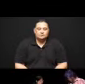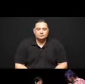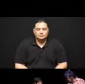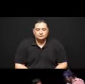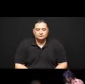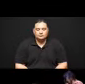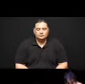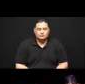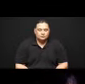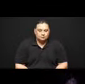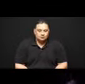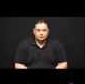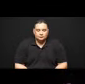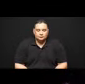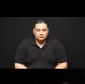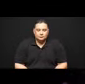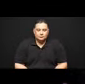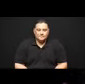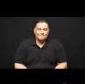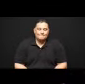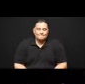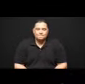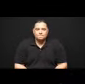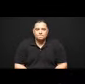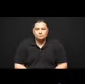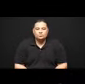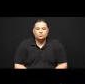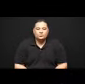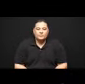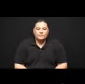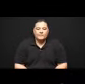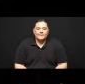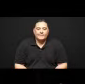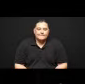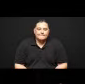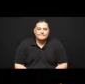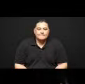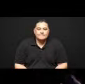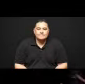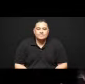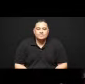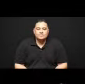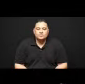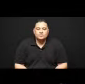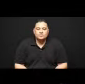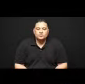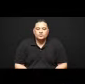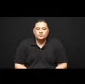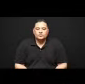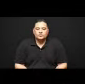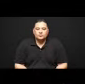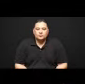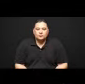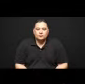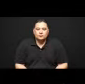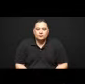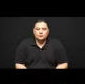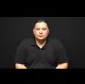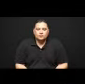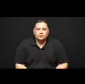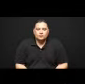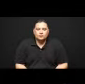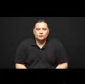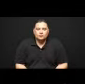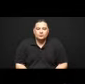left. A middle-aged man shuffles out in a button-up with a backpack slung over his shoulder. He sits beside the long-haired reader as someone in a striped